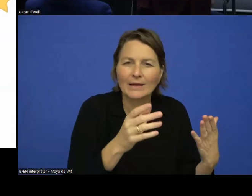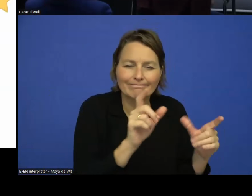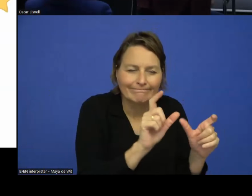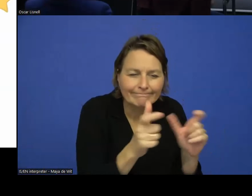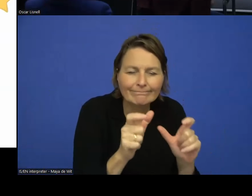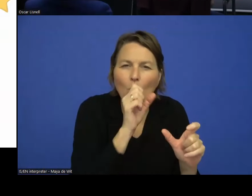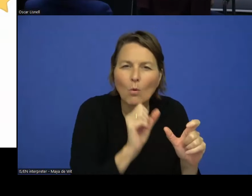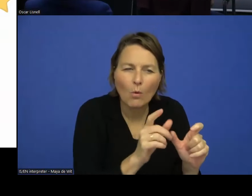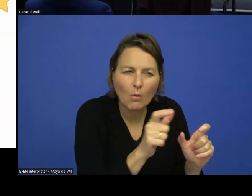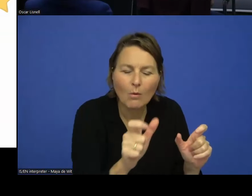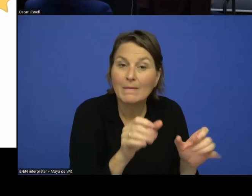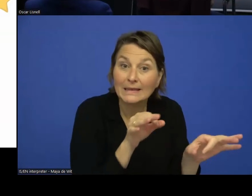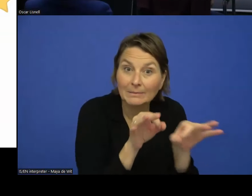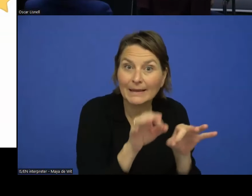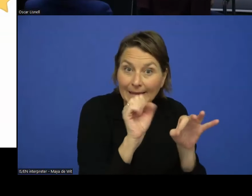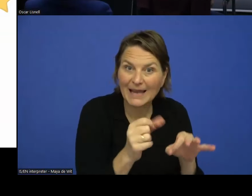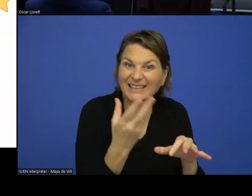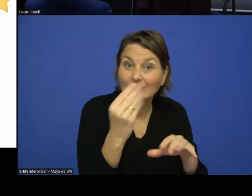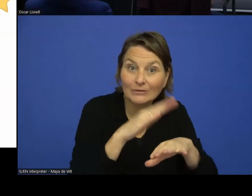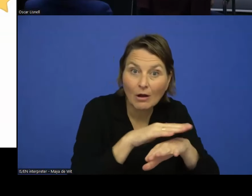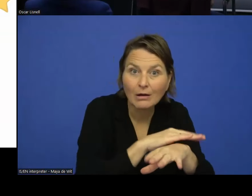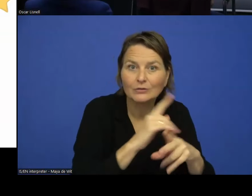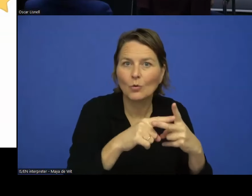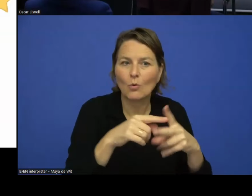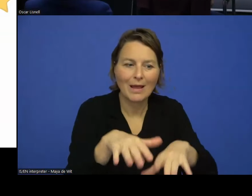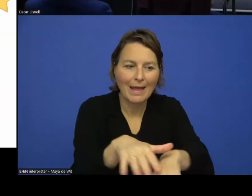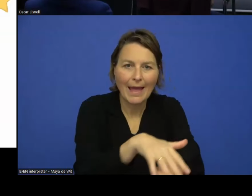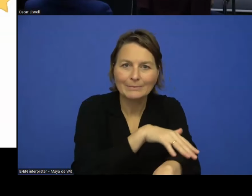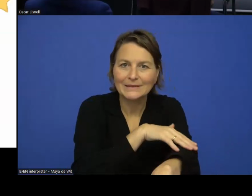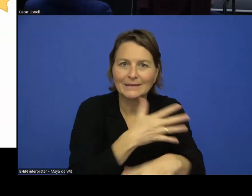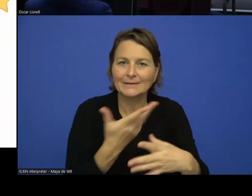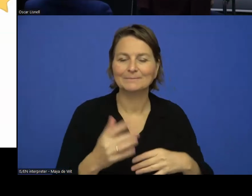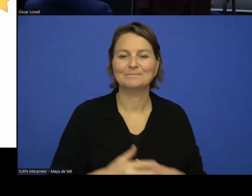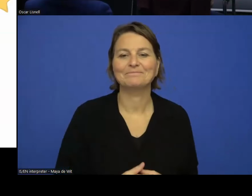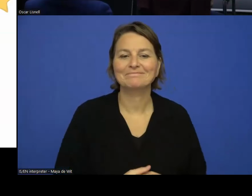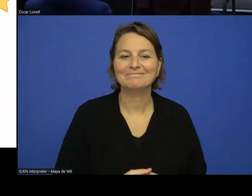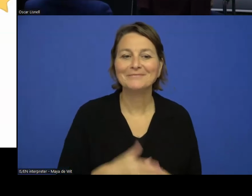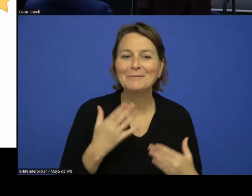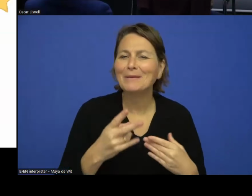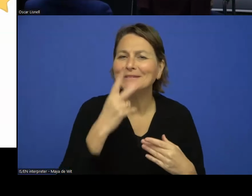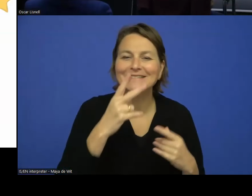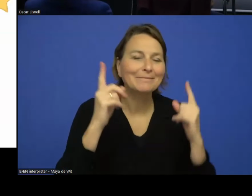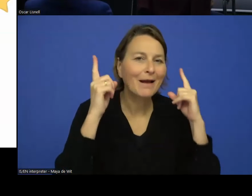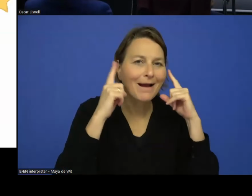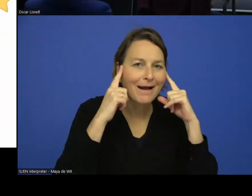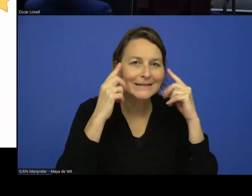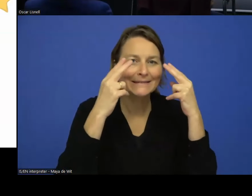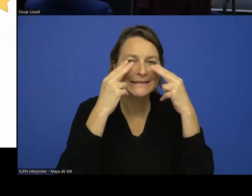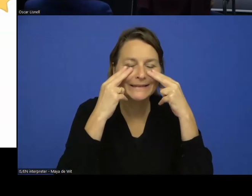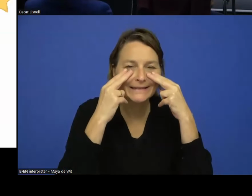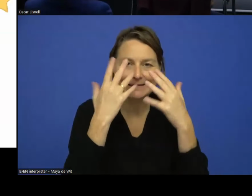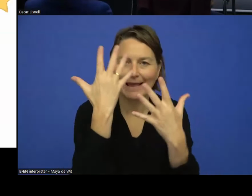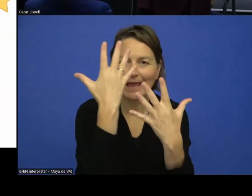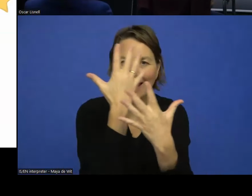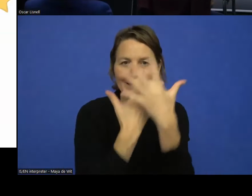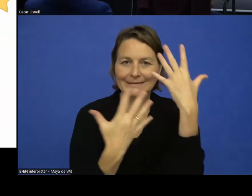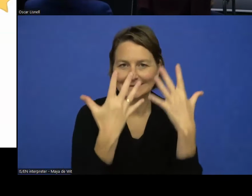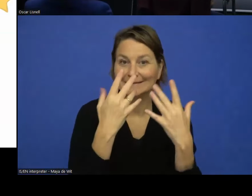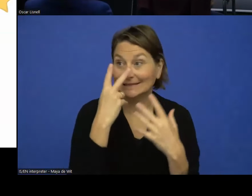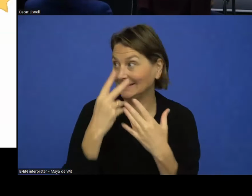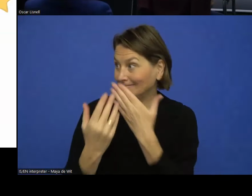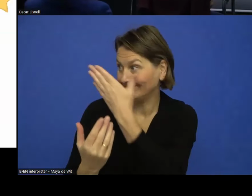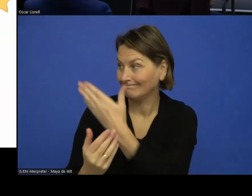feeds into the, I don't know if you can see, but it's about the eyes, the ears, and the hands, which is very similar to what we just discussed. And